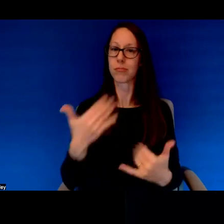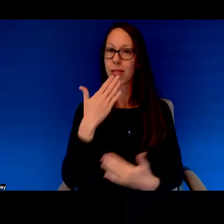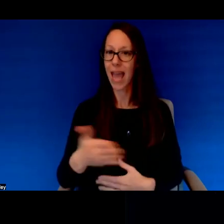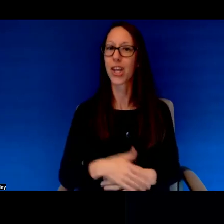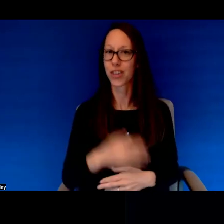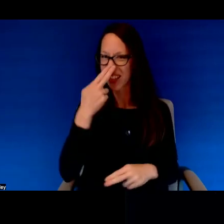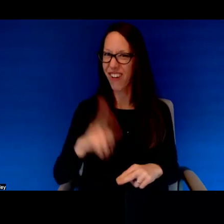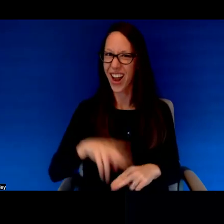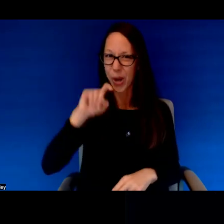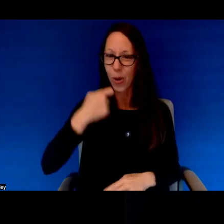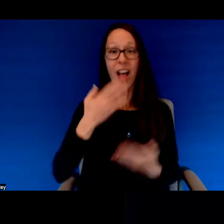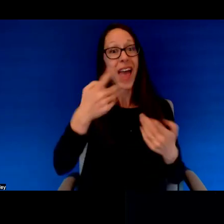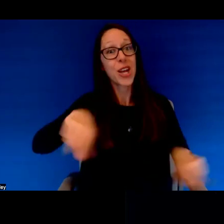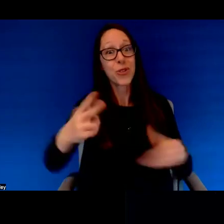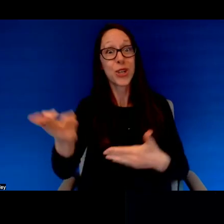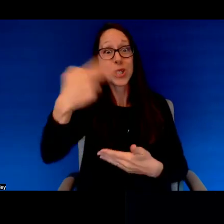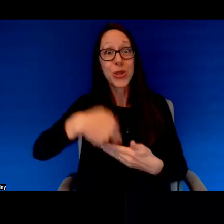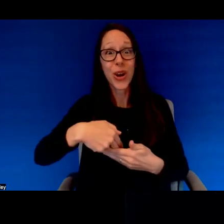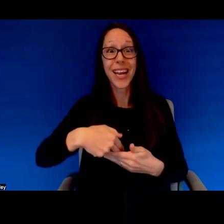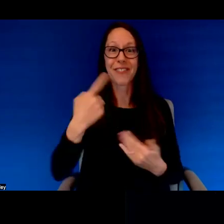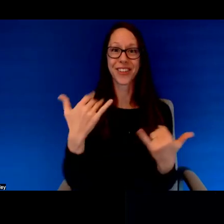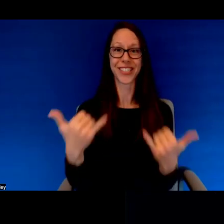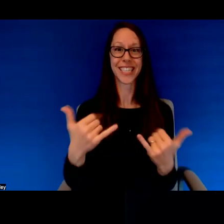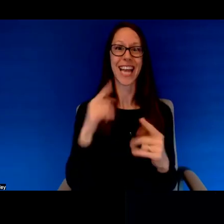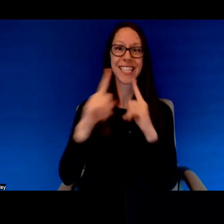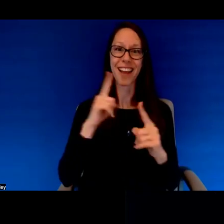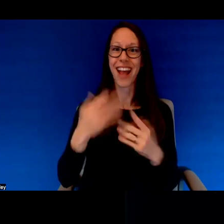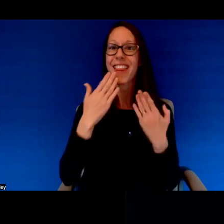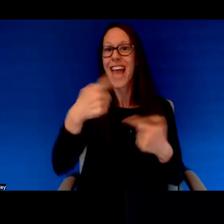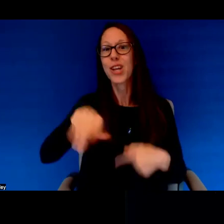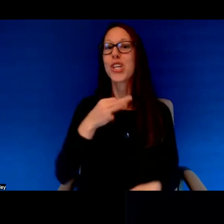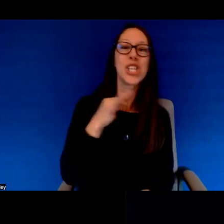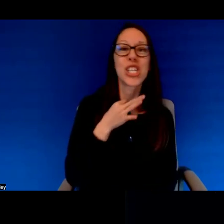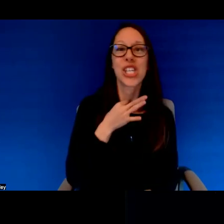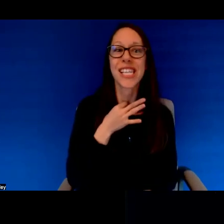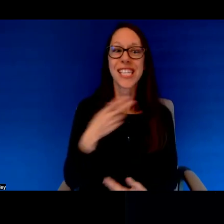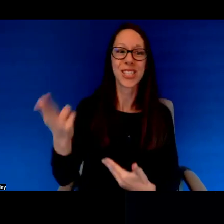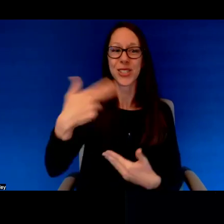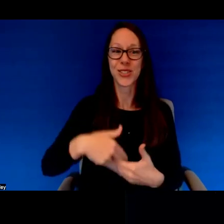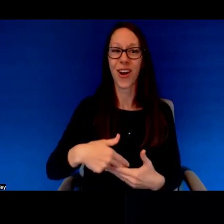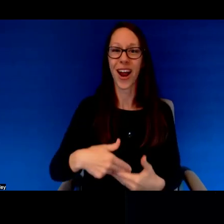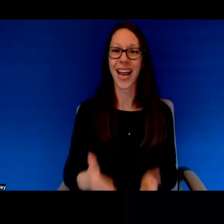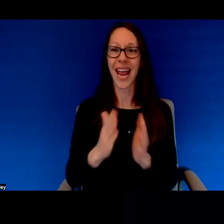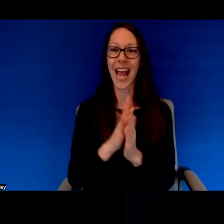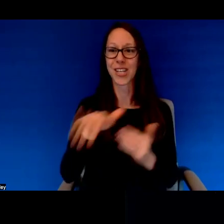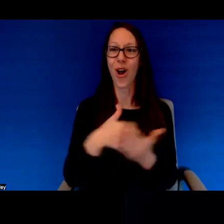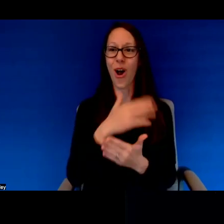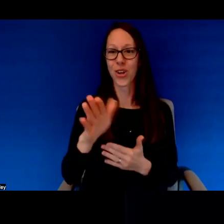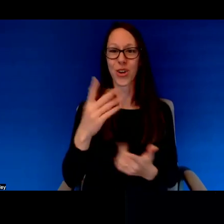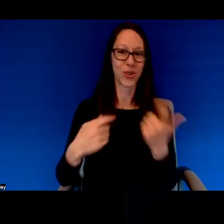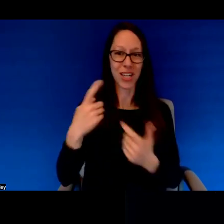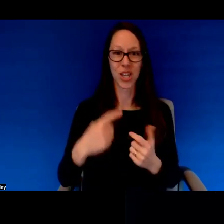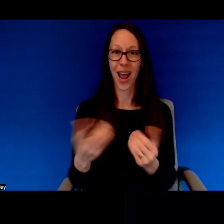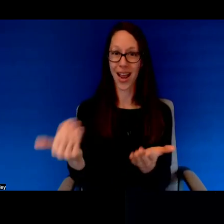fun. And thank you everybody for joining us for this conversation. Thank you for bringing your curiosity and asking all of your questions. Again, one